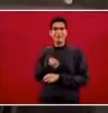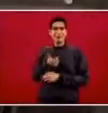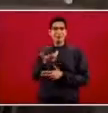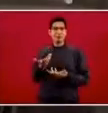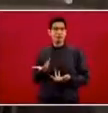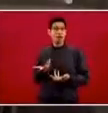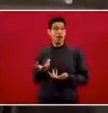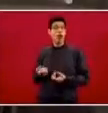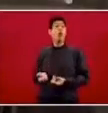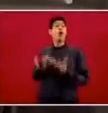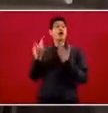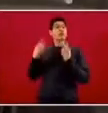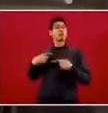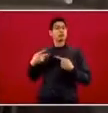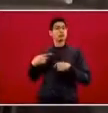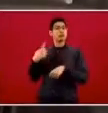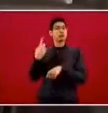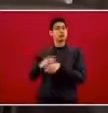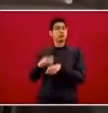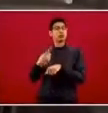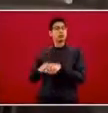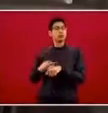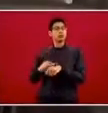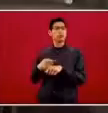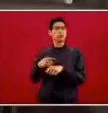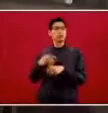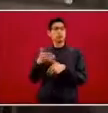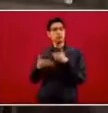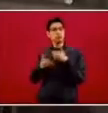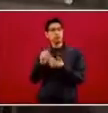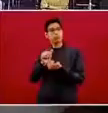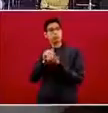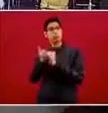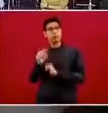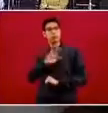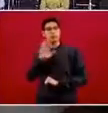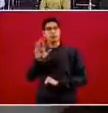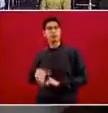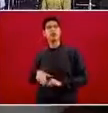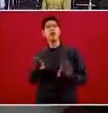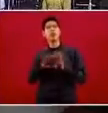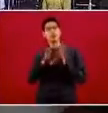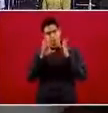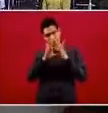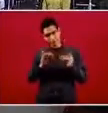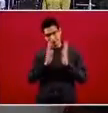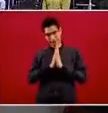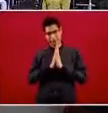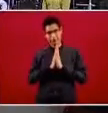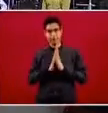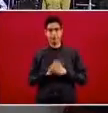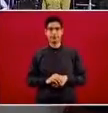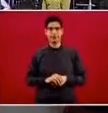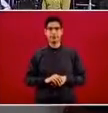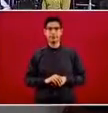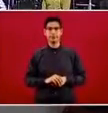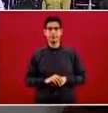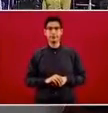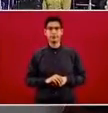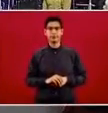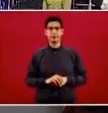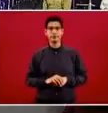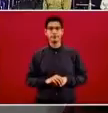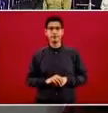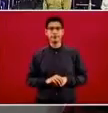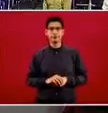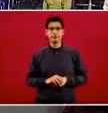which hospitals? How many deaths so far? Yes, we will do it very briefly.